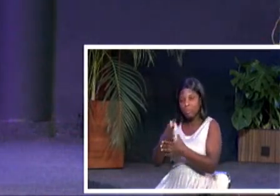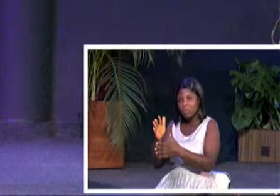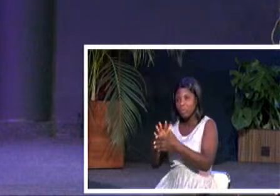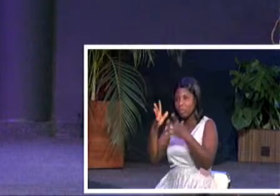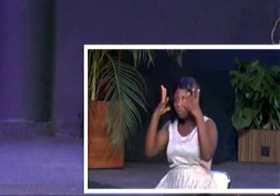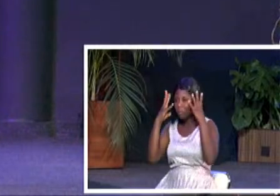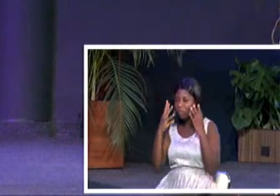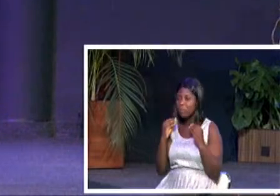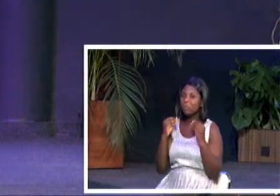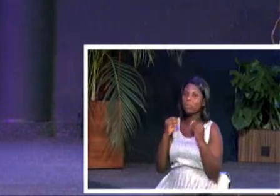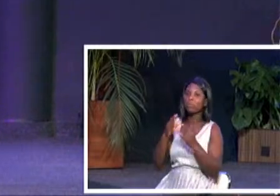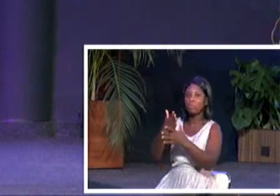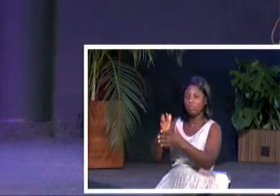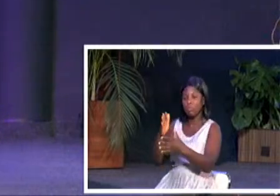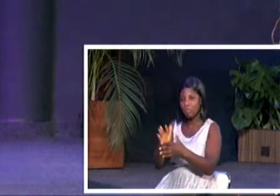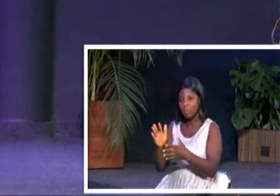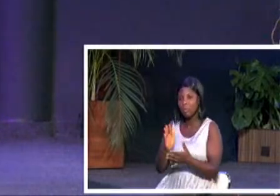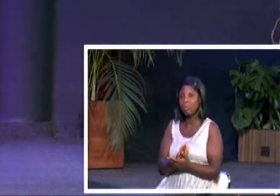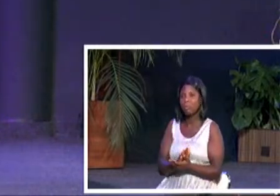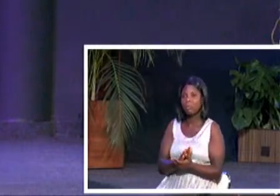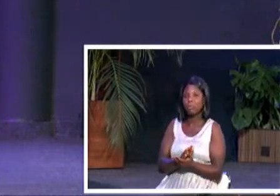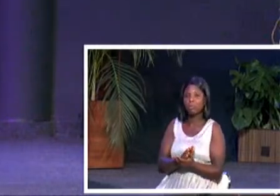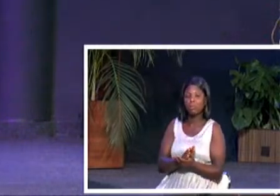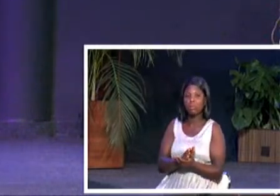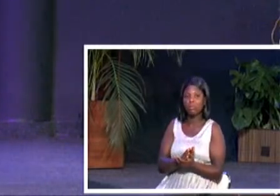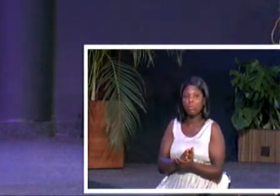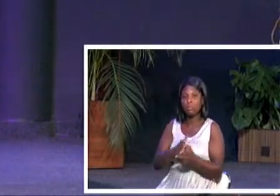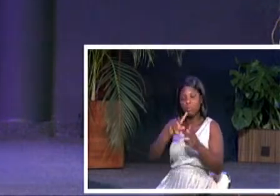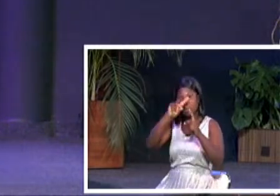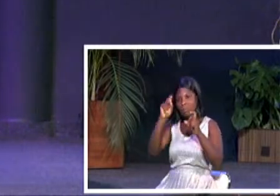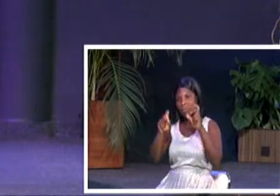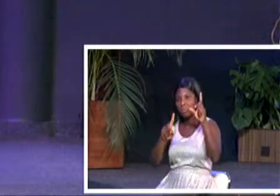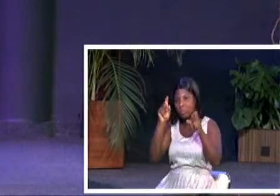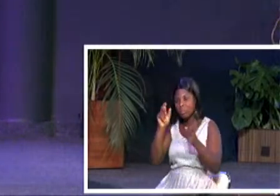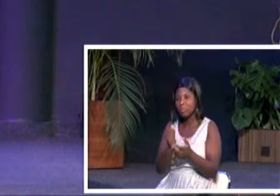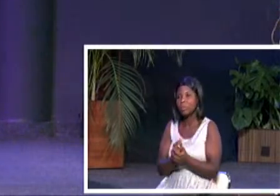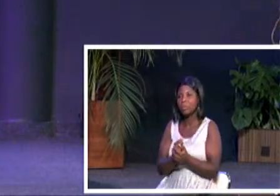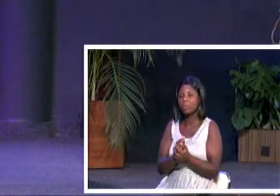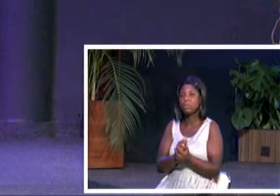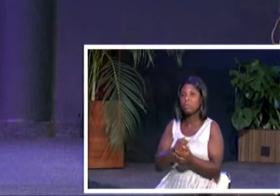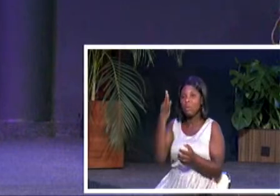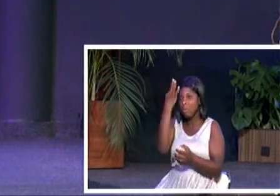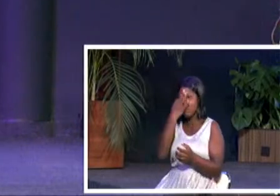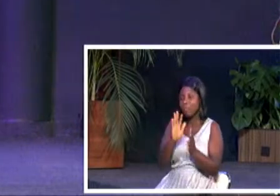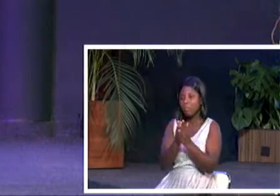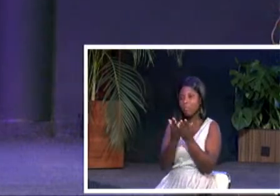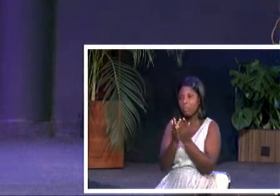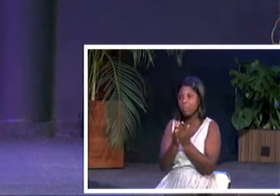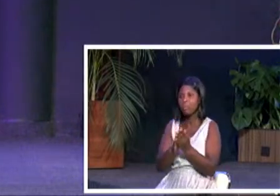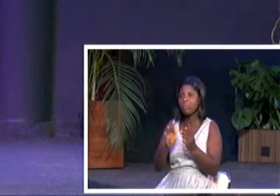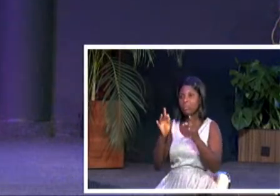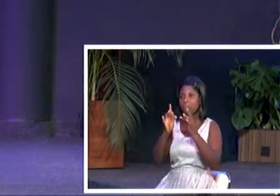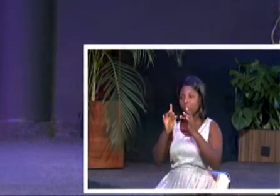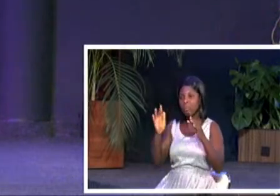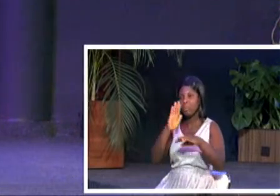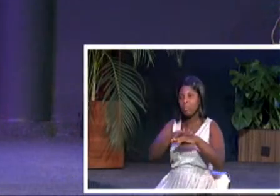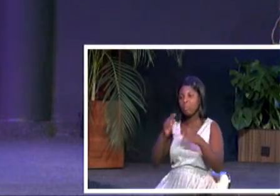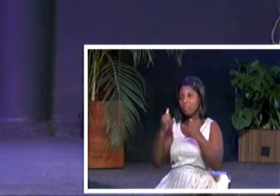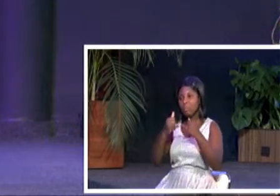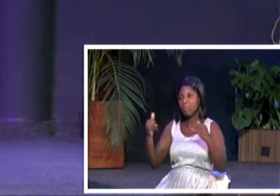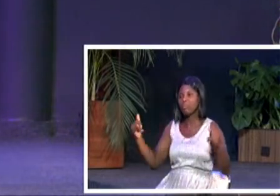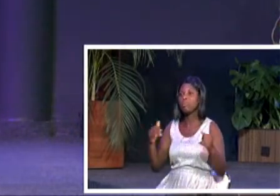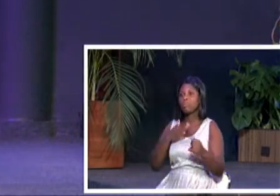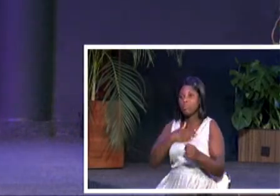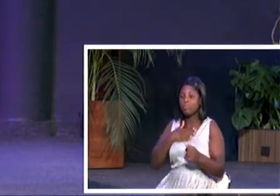Your feedback, comment on all our social media handles, Facebook, Instagram, and on Twitter.